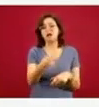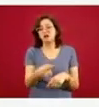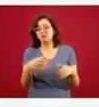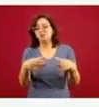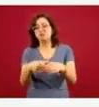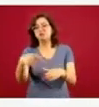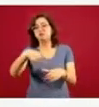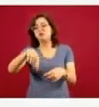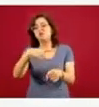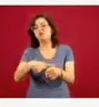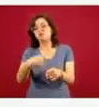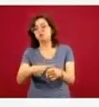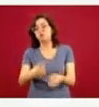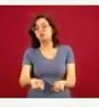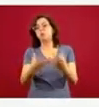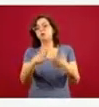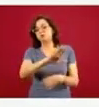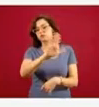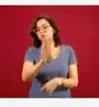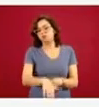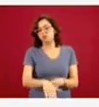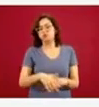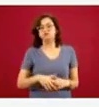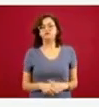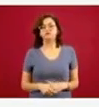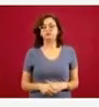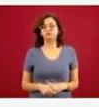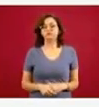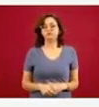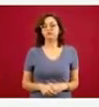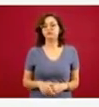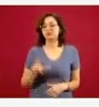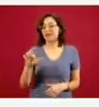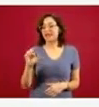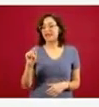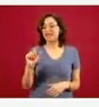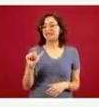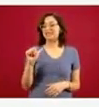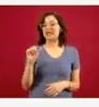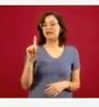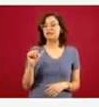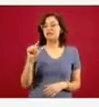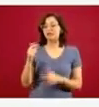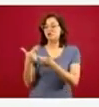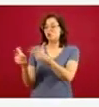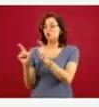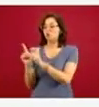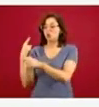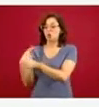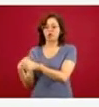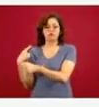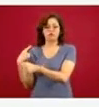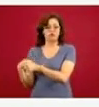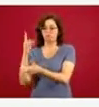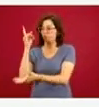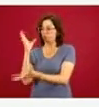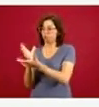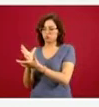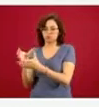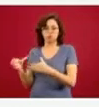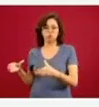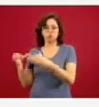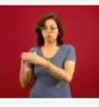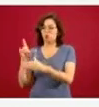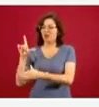many people lose their lives to this disease as compared to the absolute population of